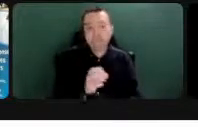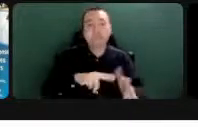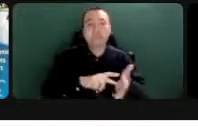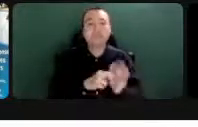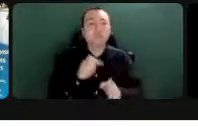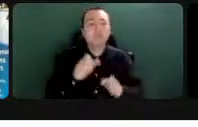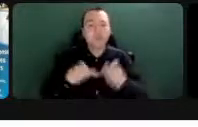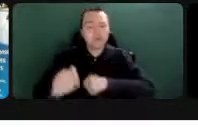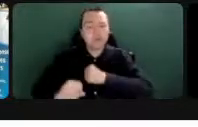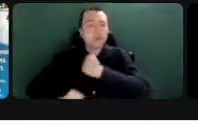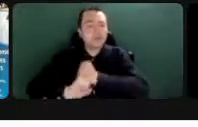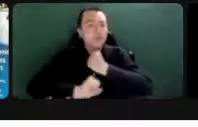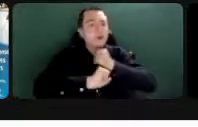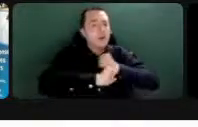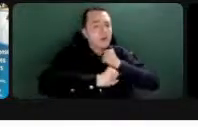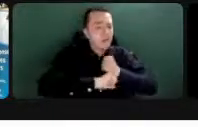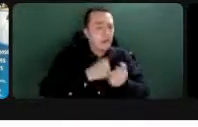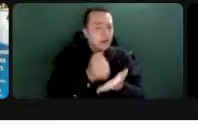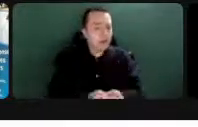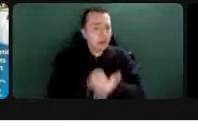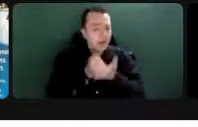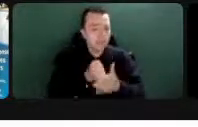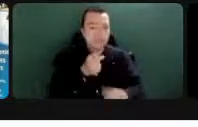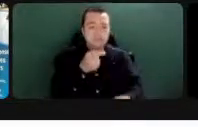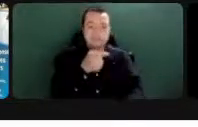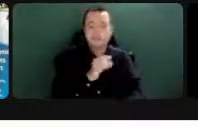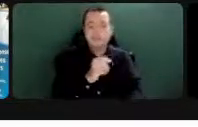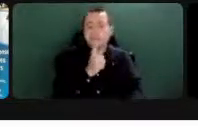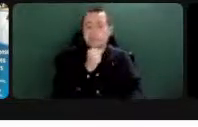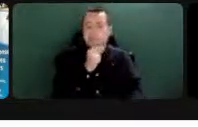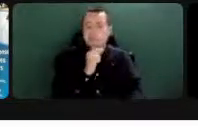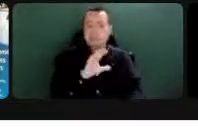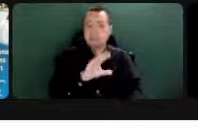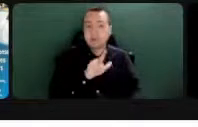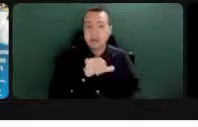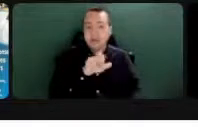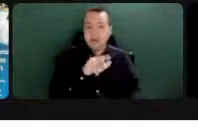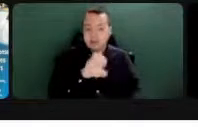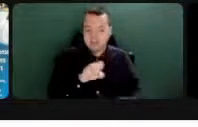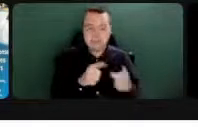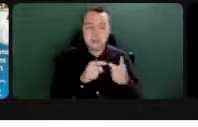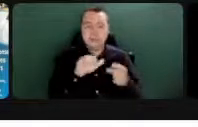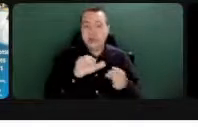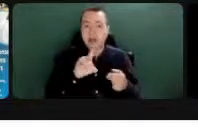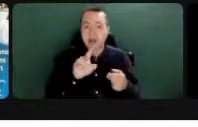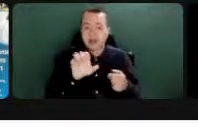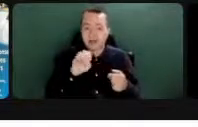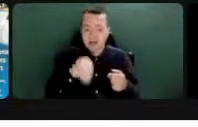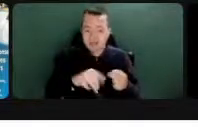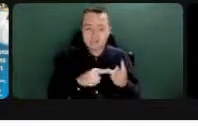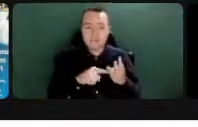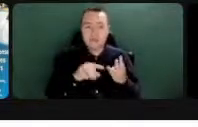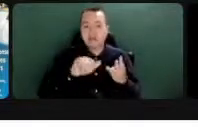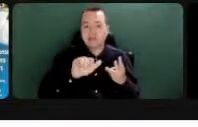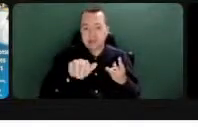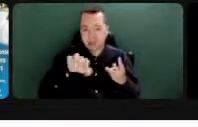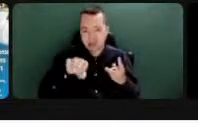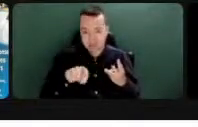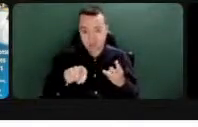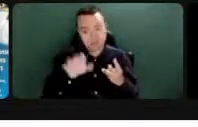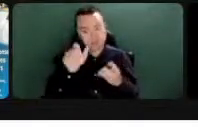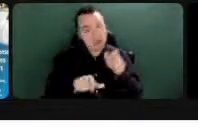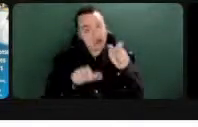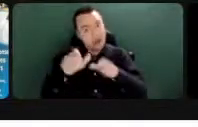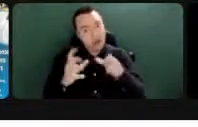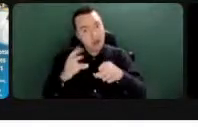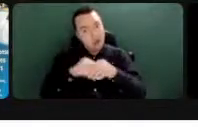Claire Allen and Jane Cotsby, who are key members of the Evidence Aid team, and organised a large